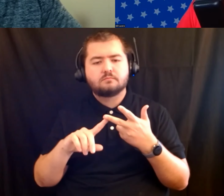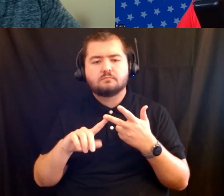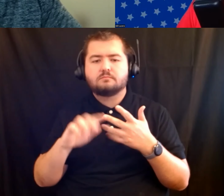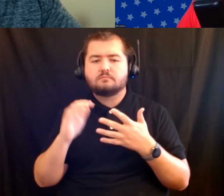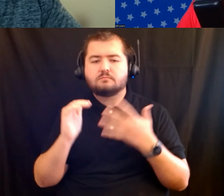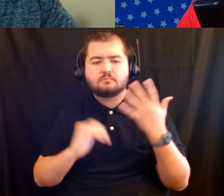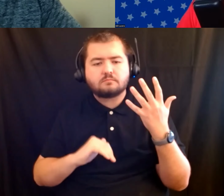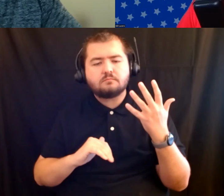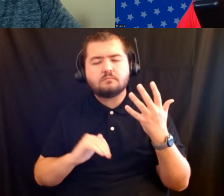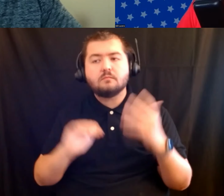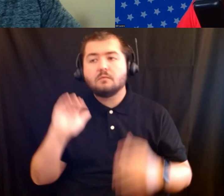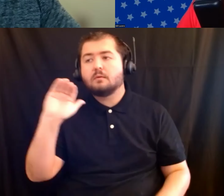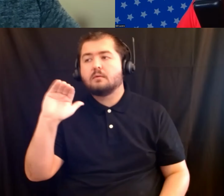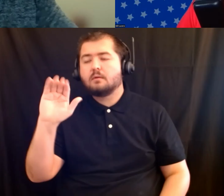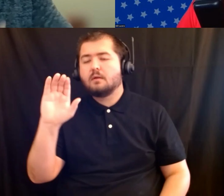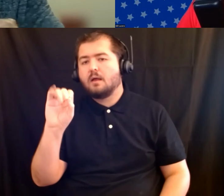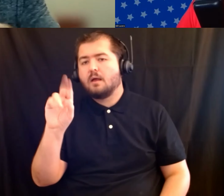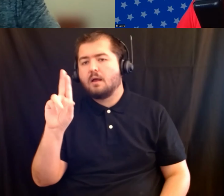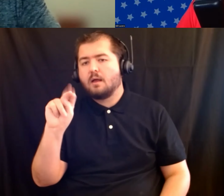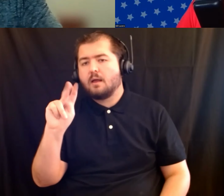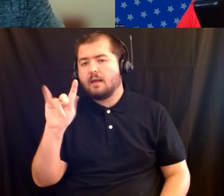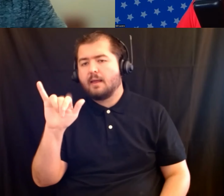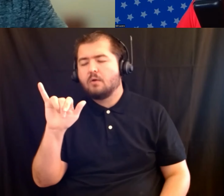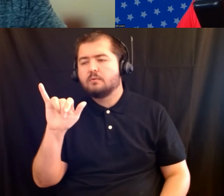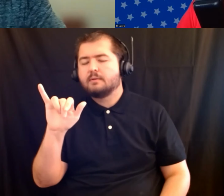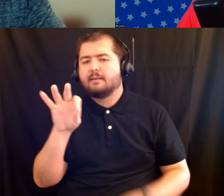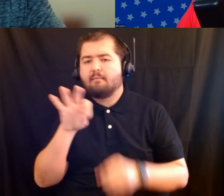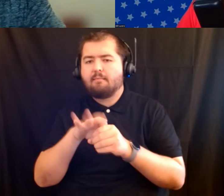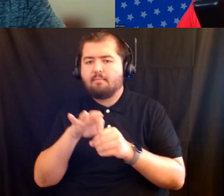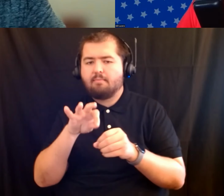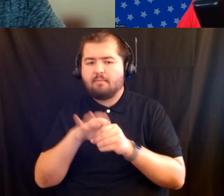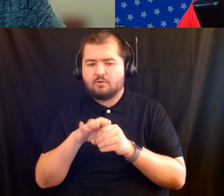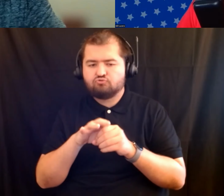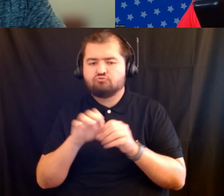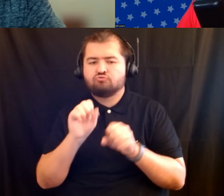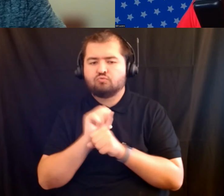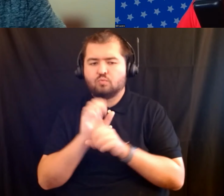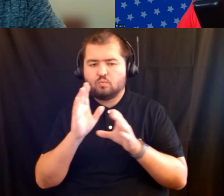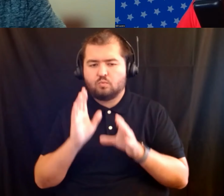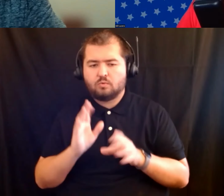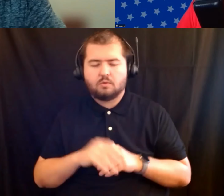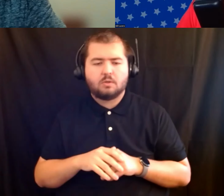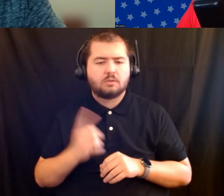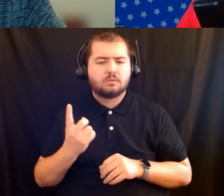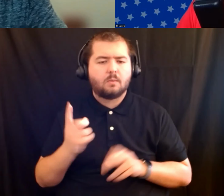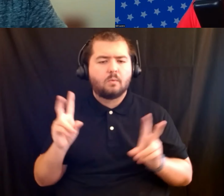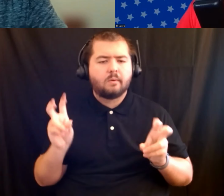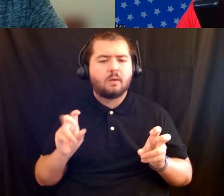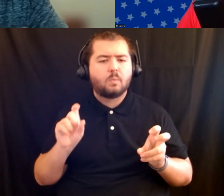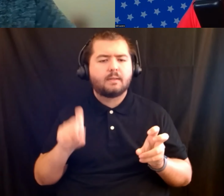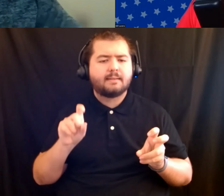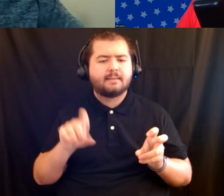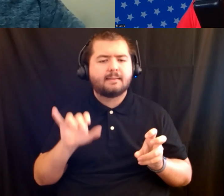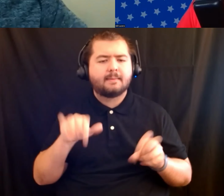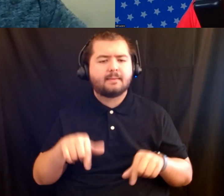election officials, and you want to do that earlier. I did see we need a group like this in Utah. Thank you for doing this.